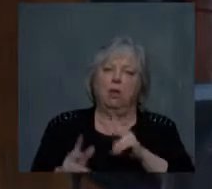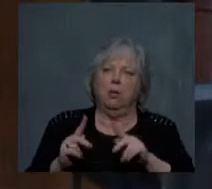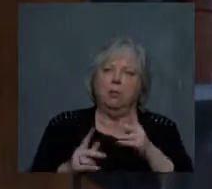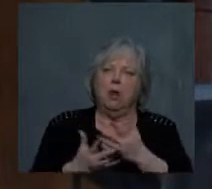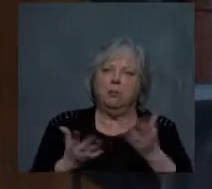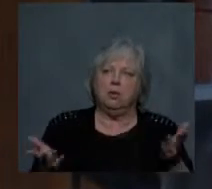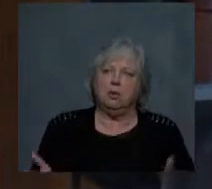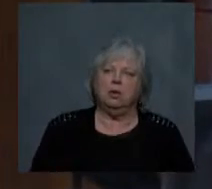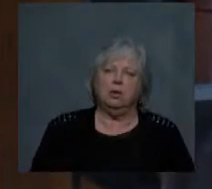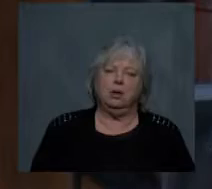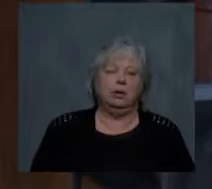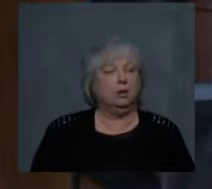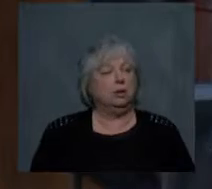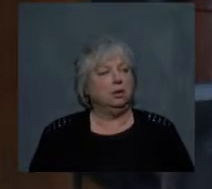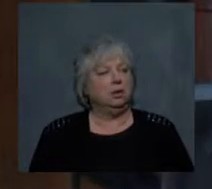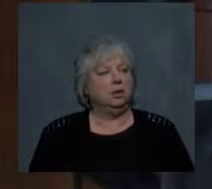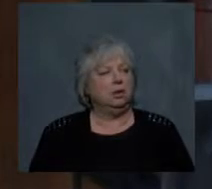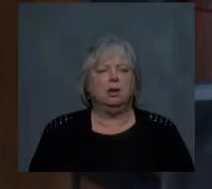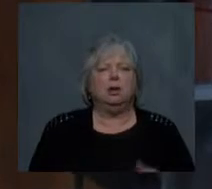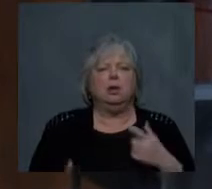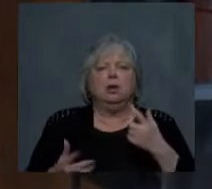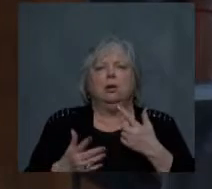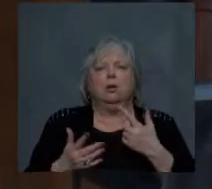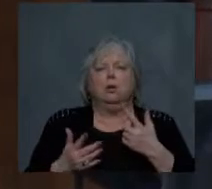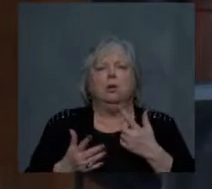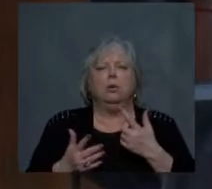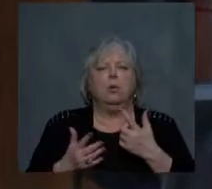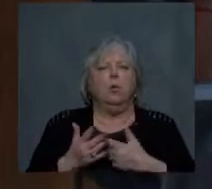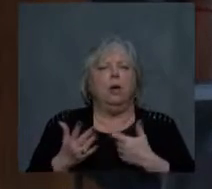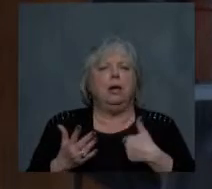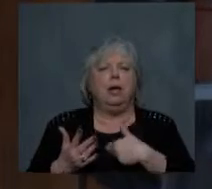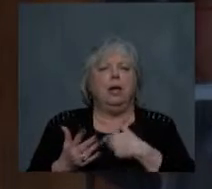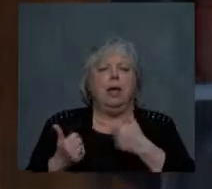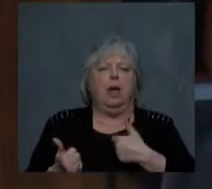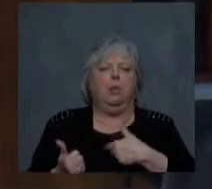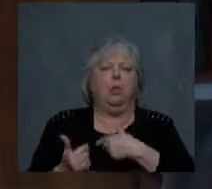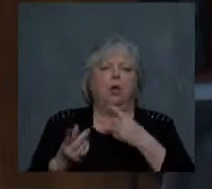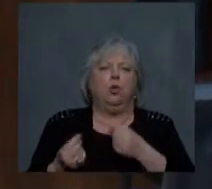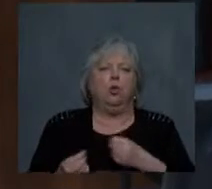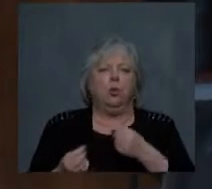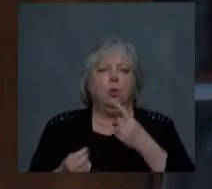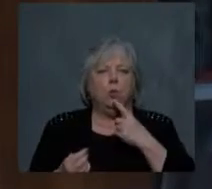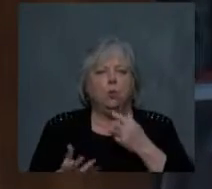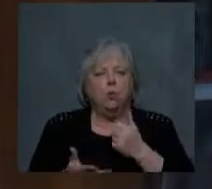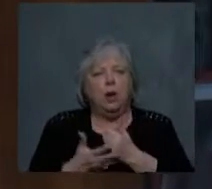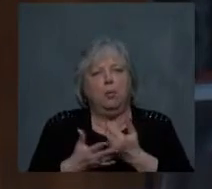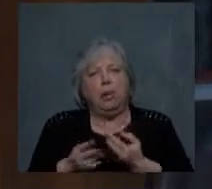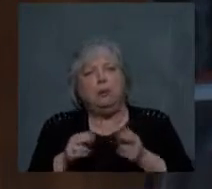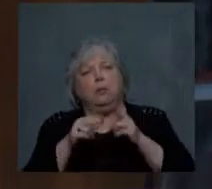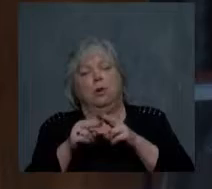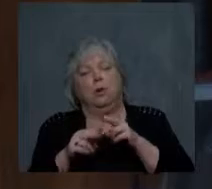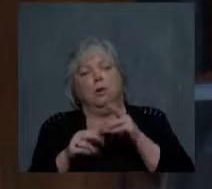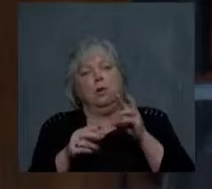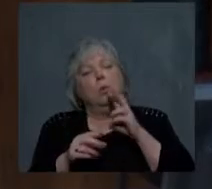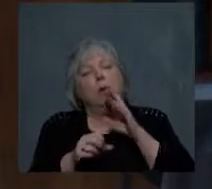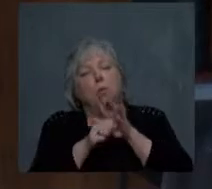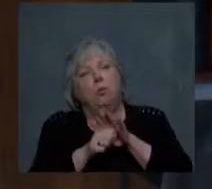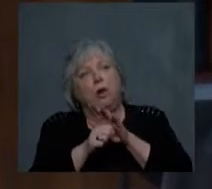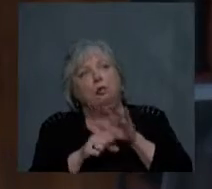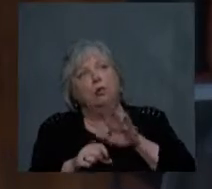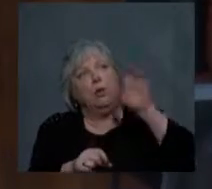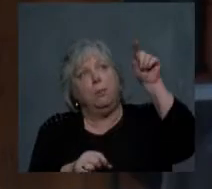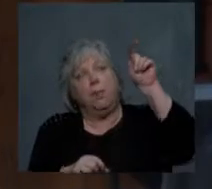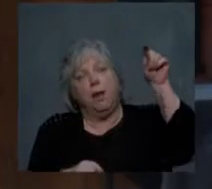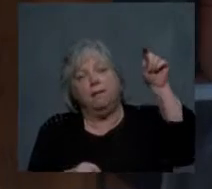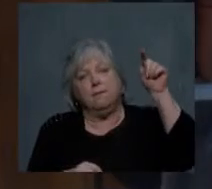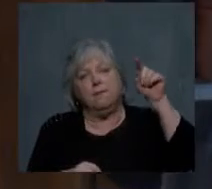And what can we do to bring that water pressure up above there? If we don't